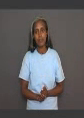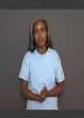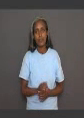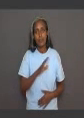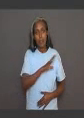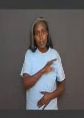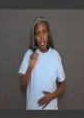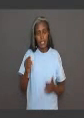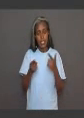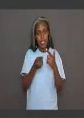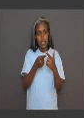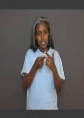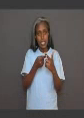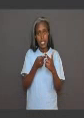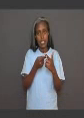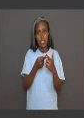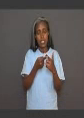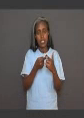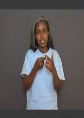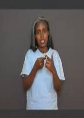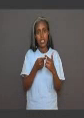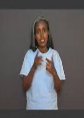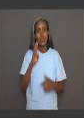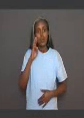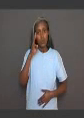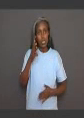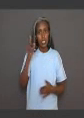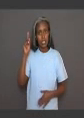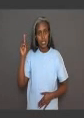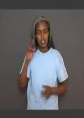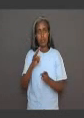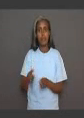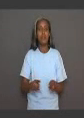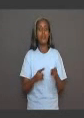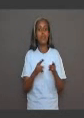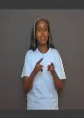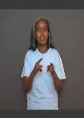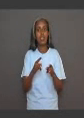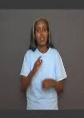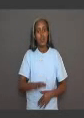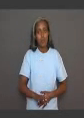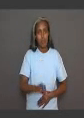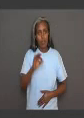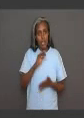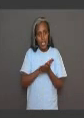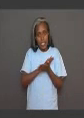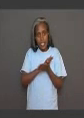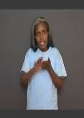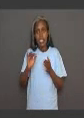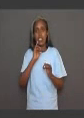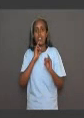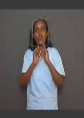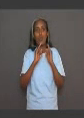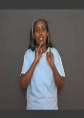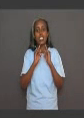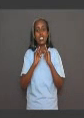And the second is, will this method provide clear